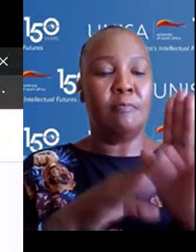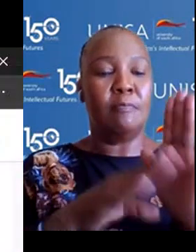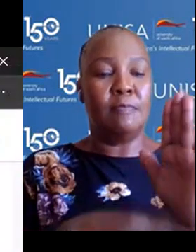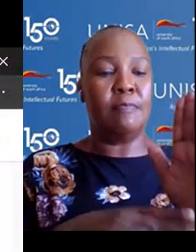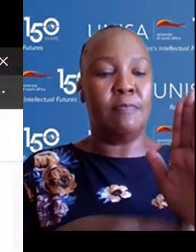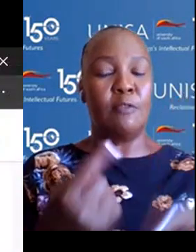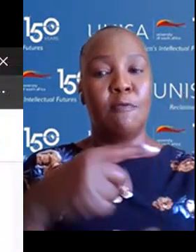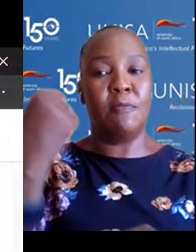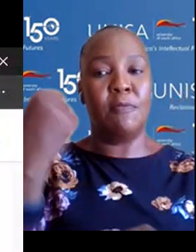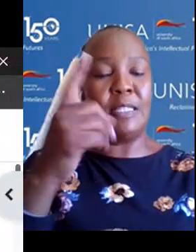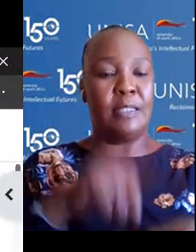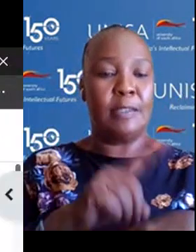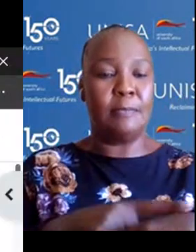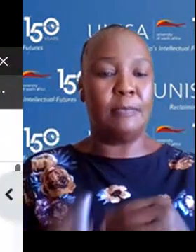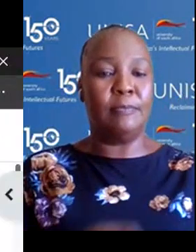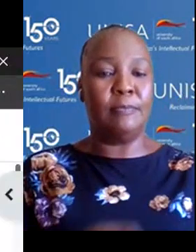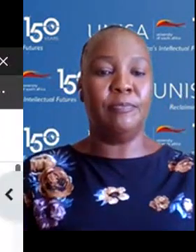first time.